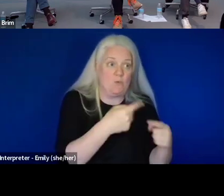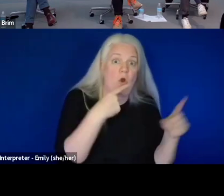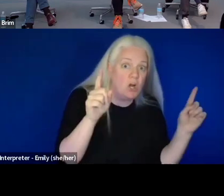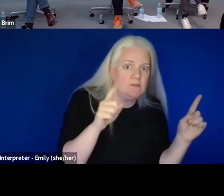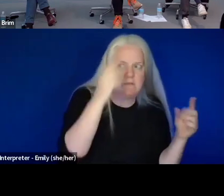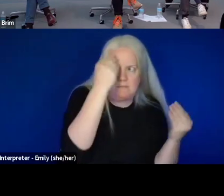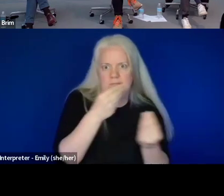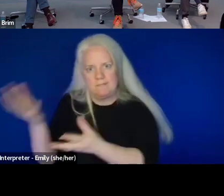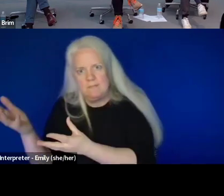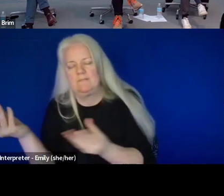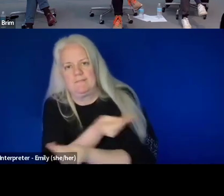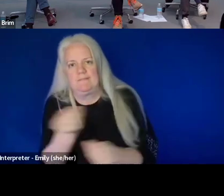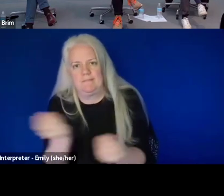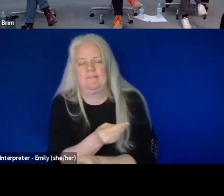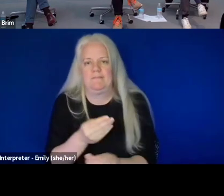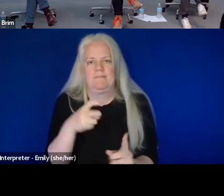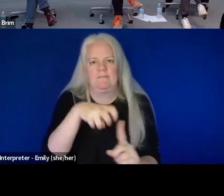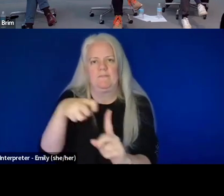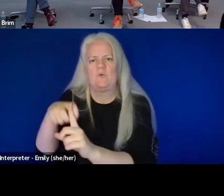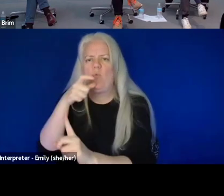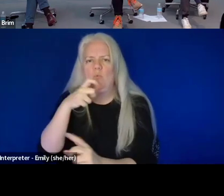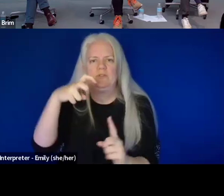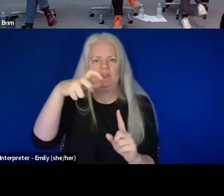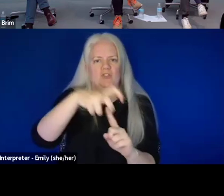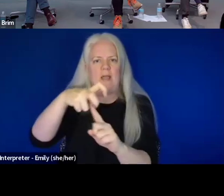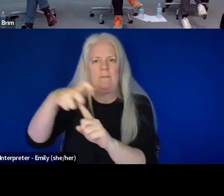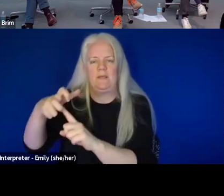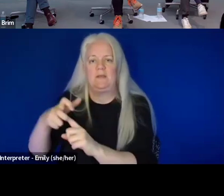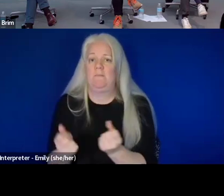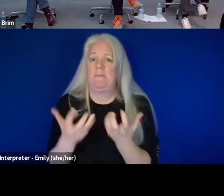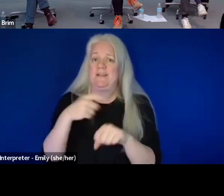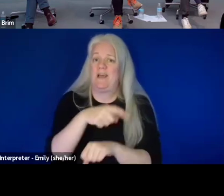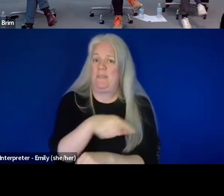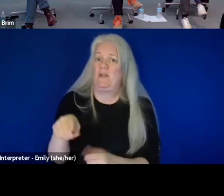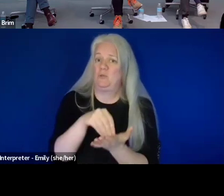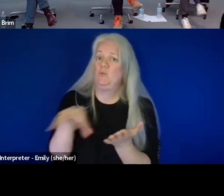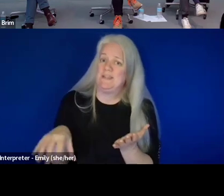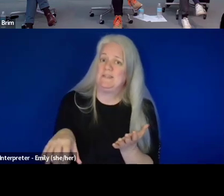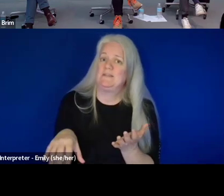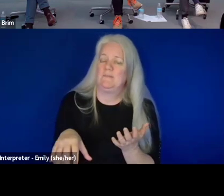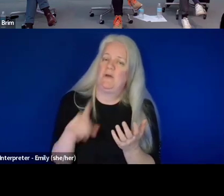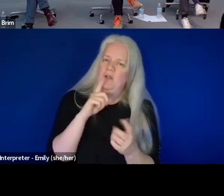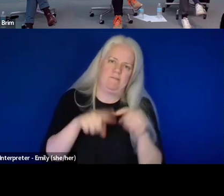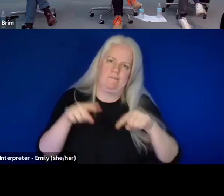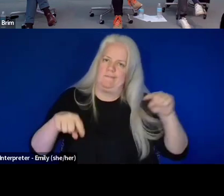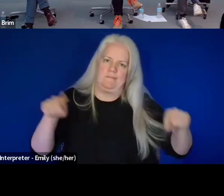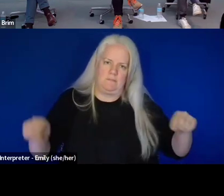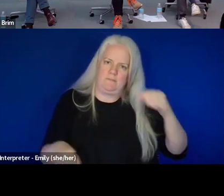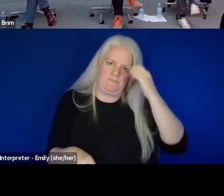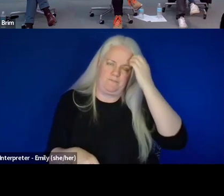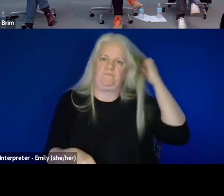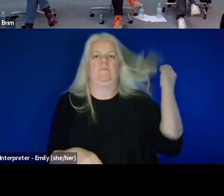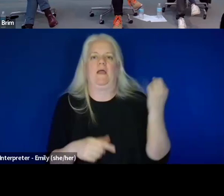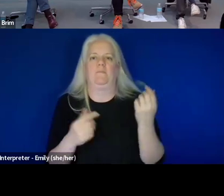champions, and a lot of times they may be student champions, but as we know, that can be a lot. And oftentimes people as